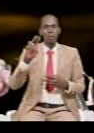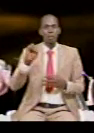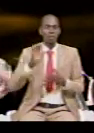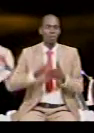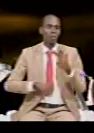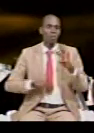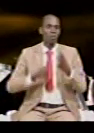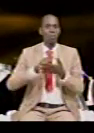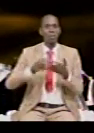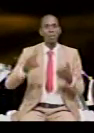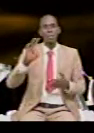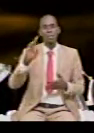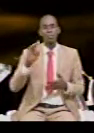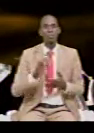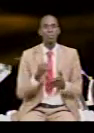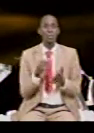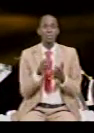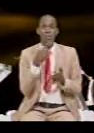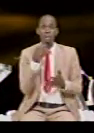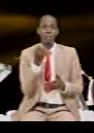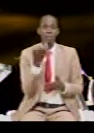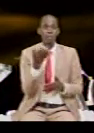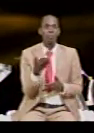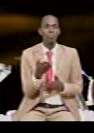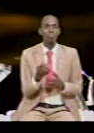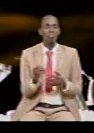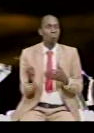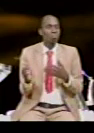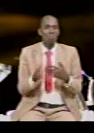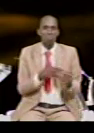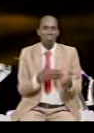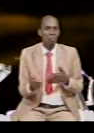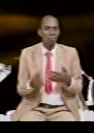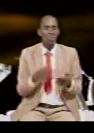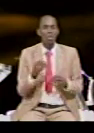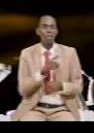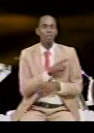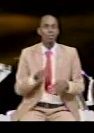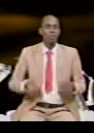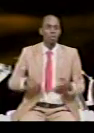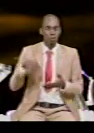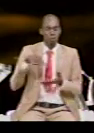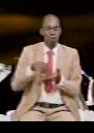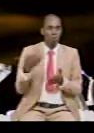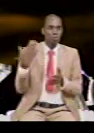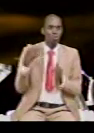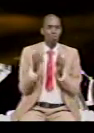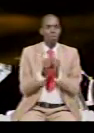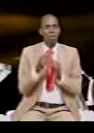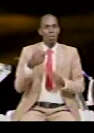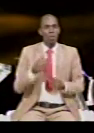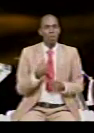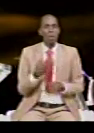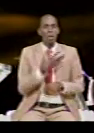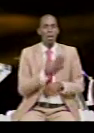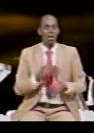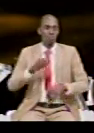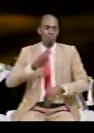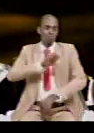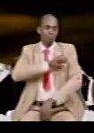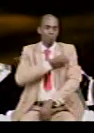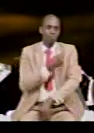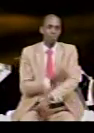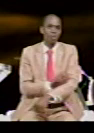verse 17. It says, notwithstanding, the Lord stood with me and strengthened